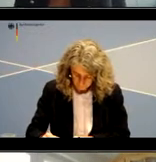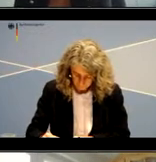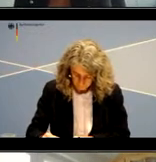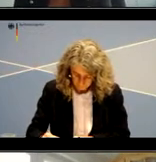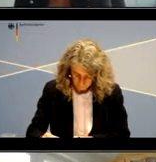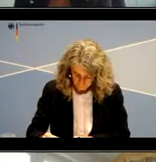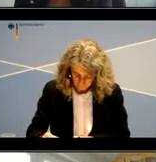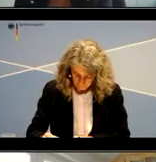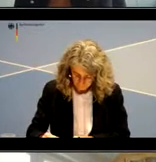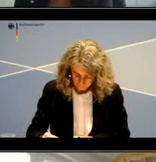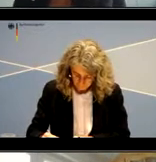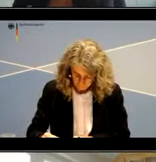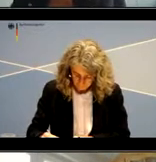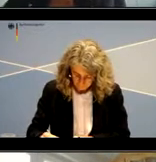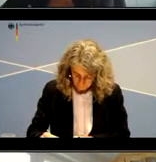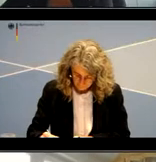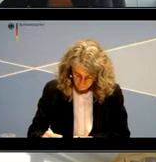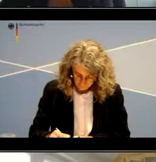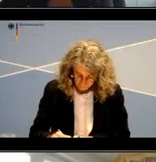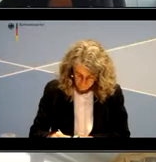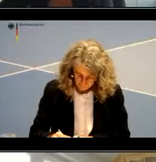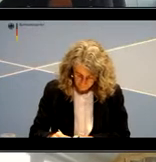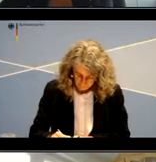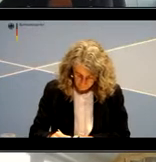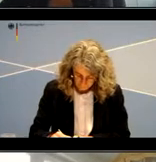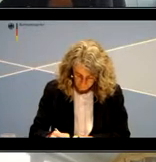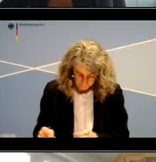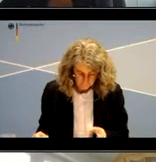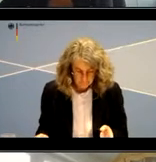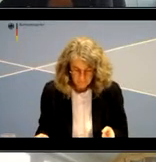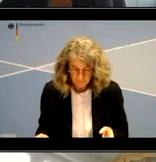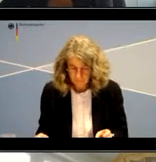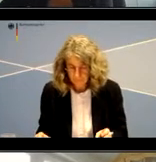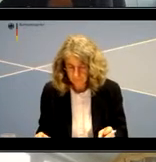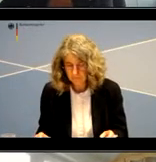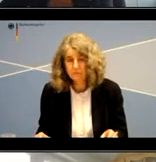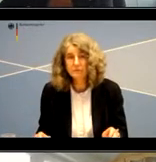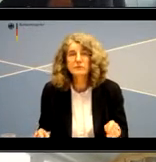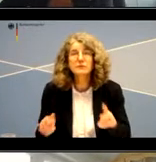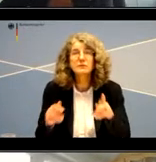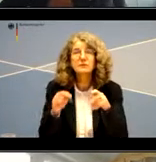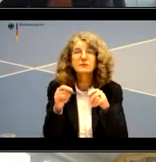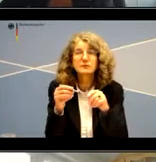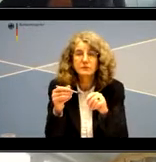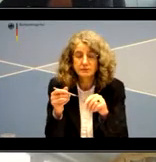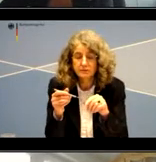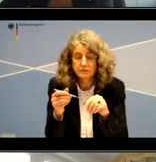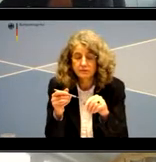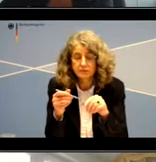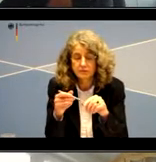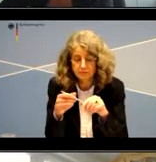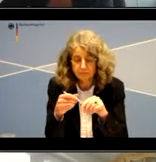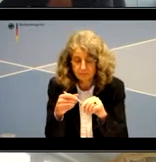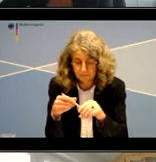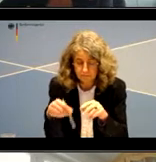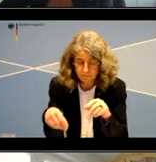So as I said, I will try to be brief and stick to the notes. So here are some thoughts, interesting possible